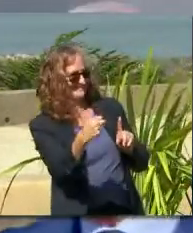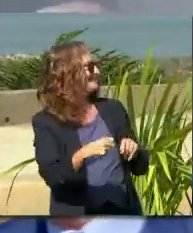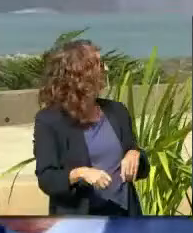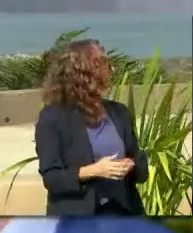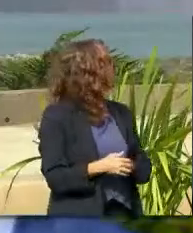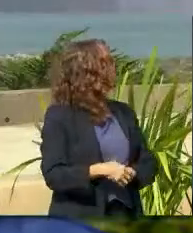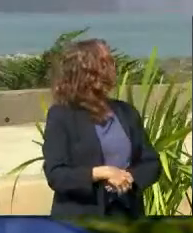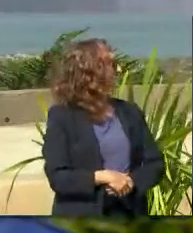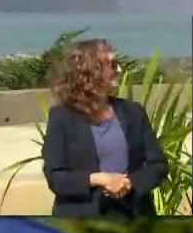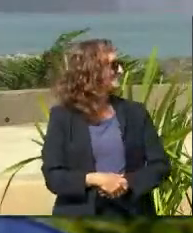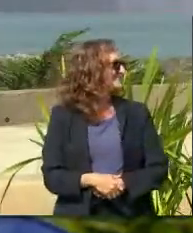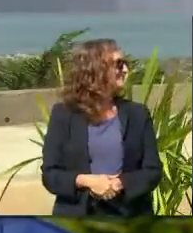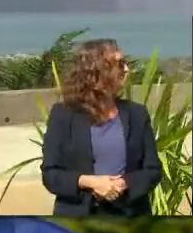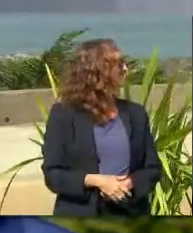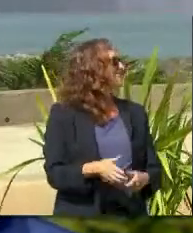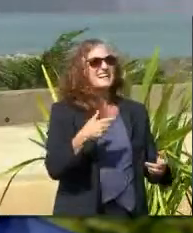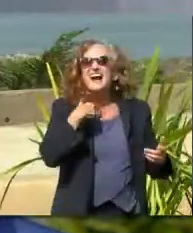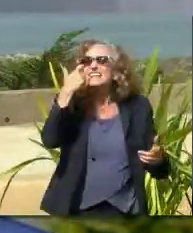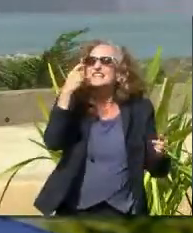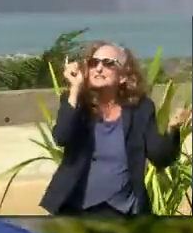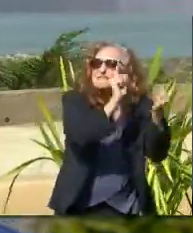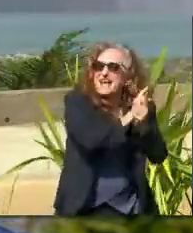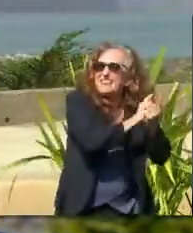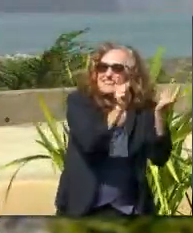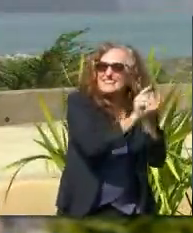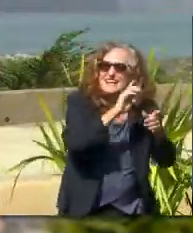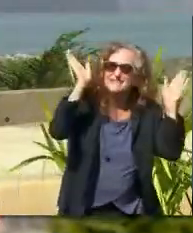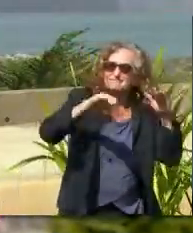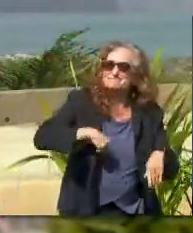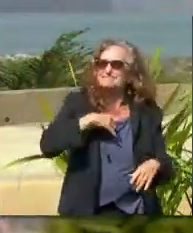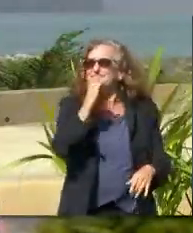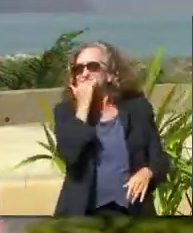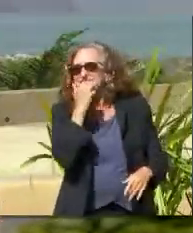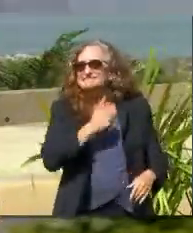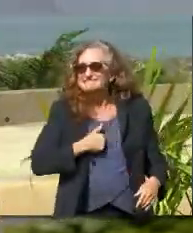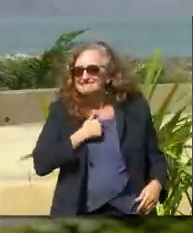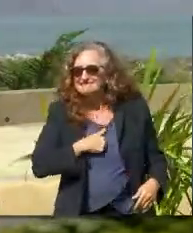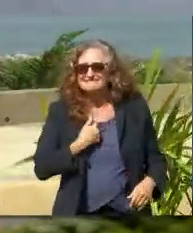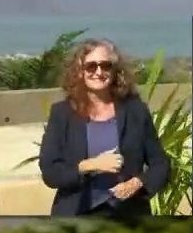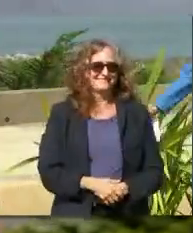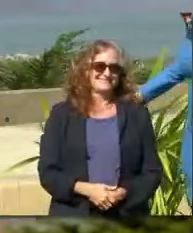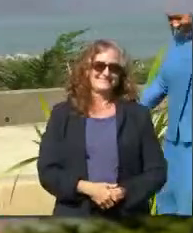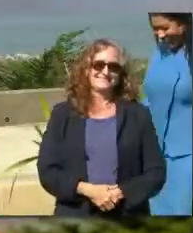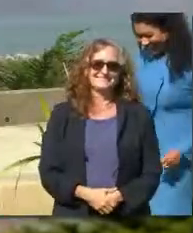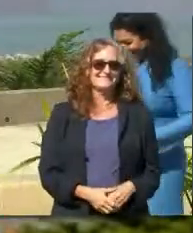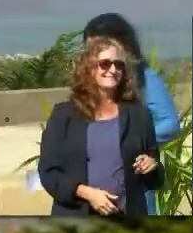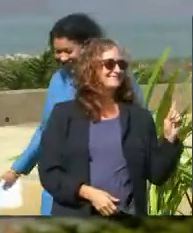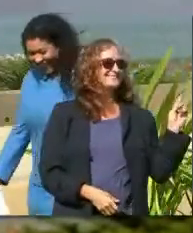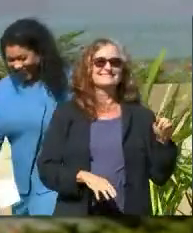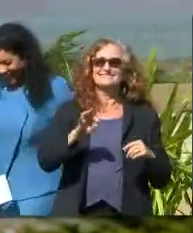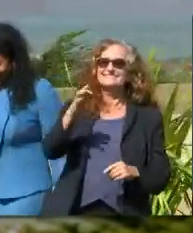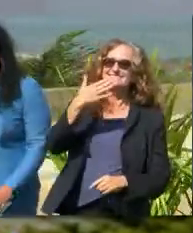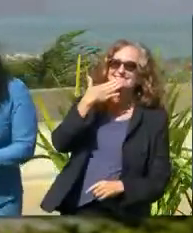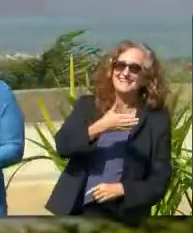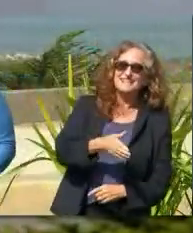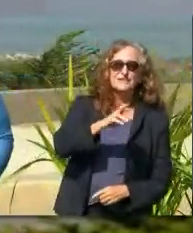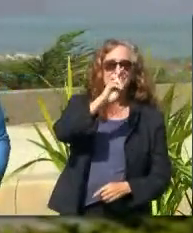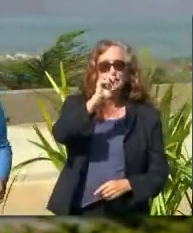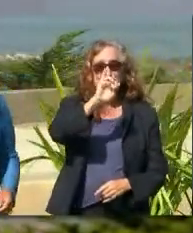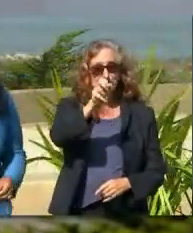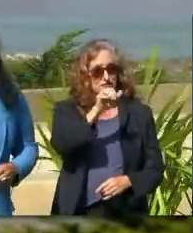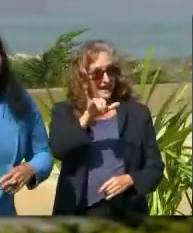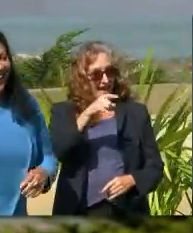you. I just met them all, okay? That's okay. Thank you very much. Jay, I didn't know you